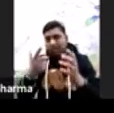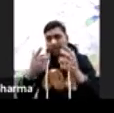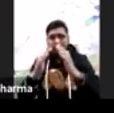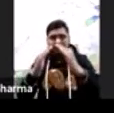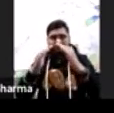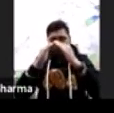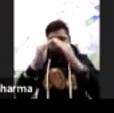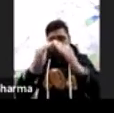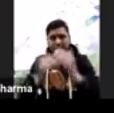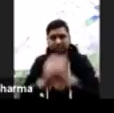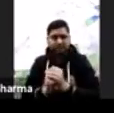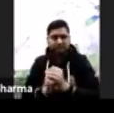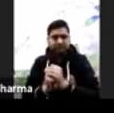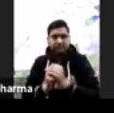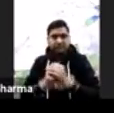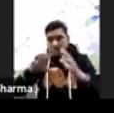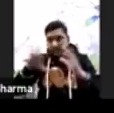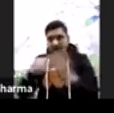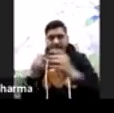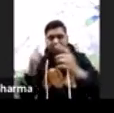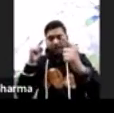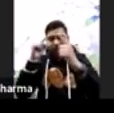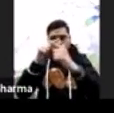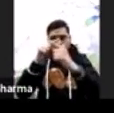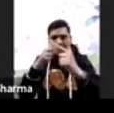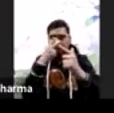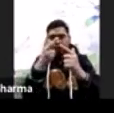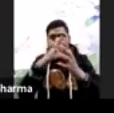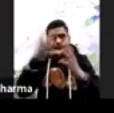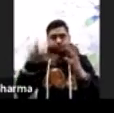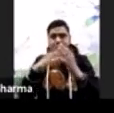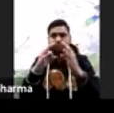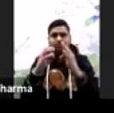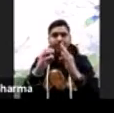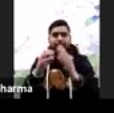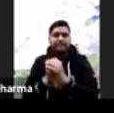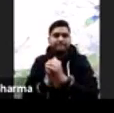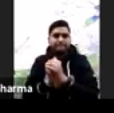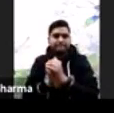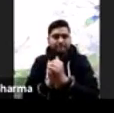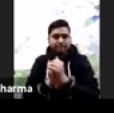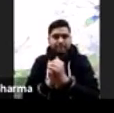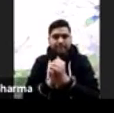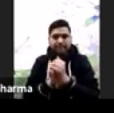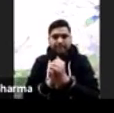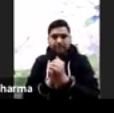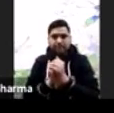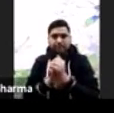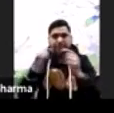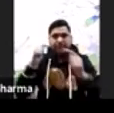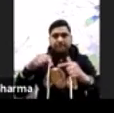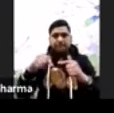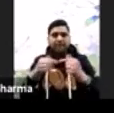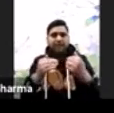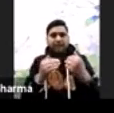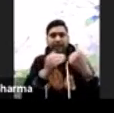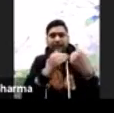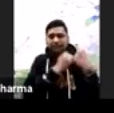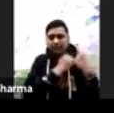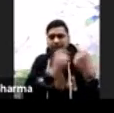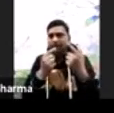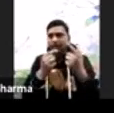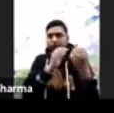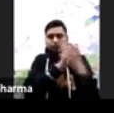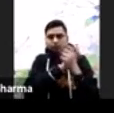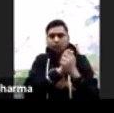communities. And bringing it all together is really beautiful to see. So I'd like to again echo my colleagues' views. Congratulations